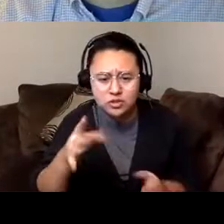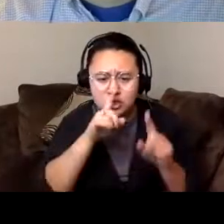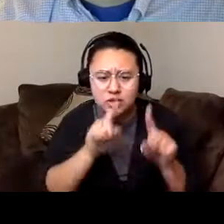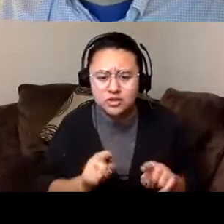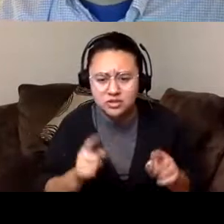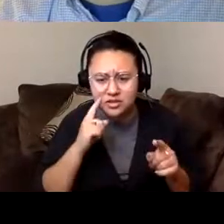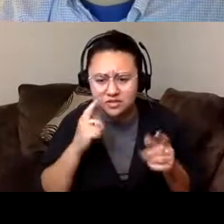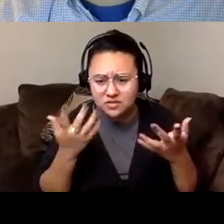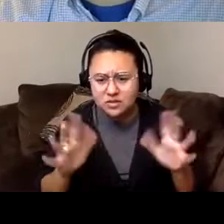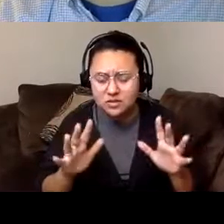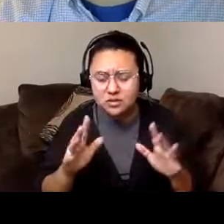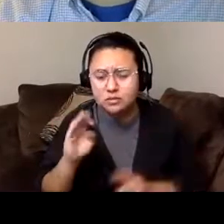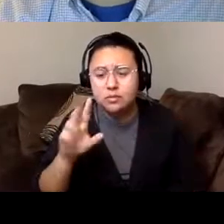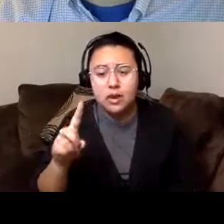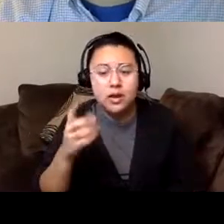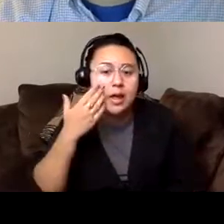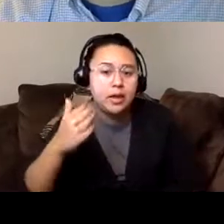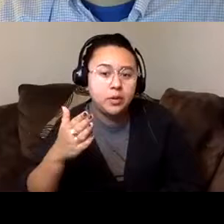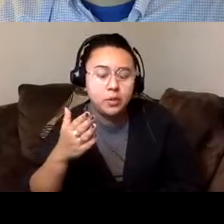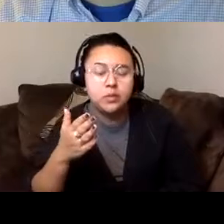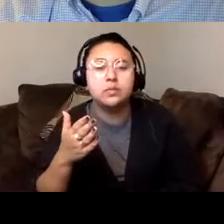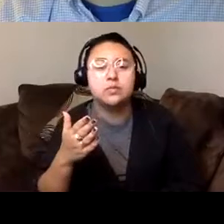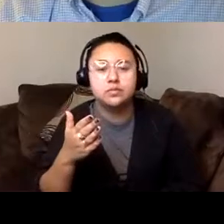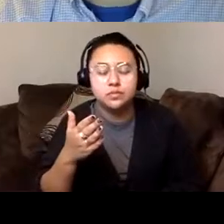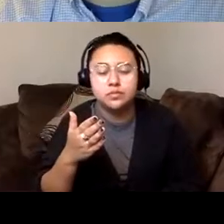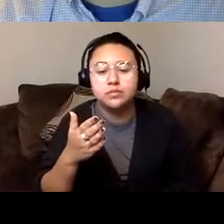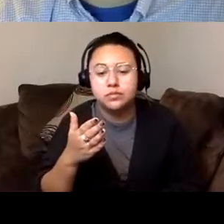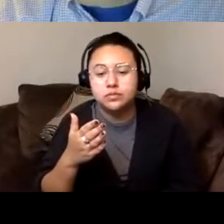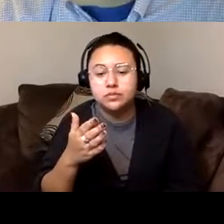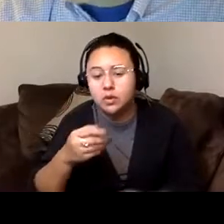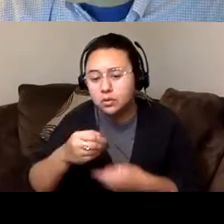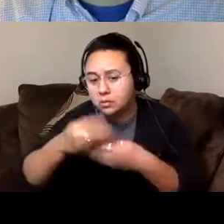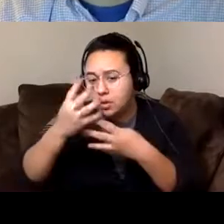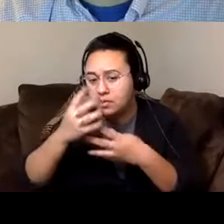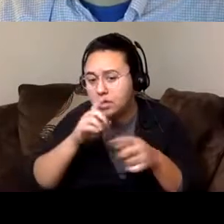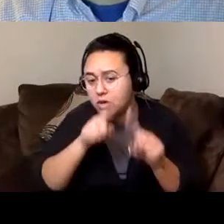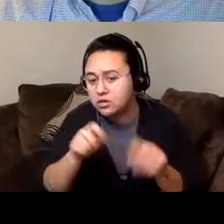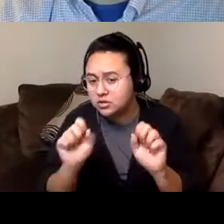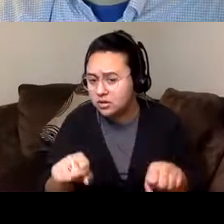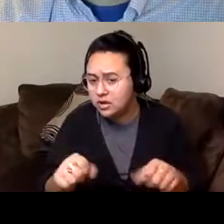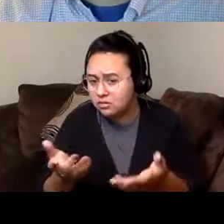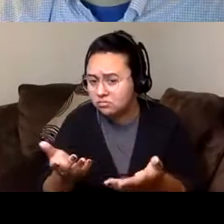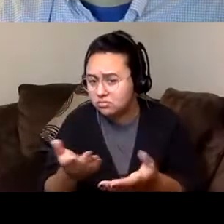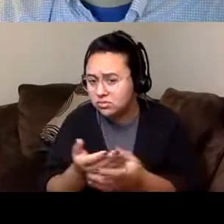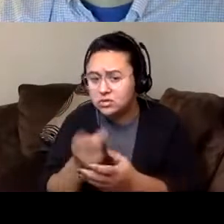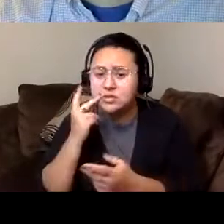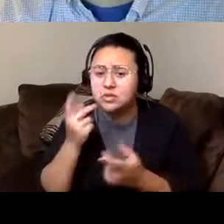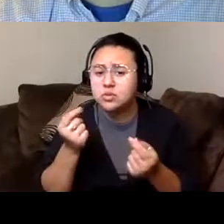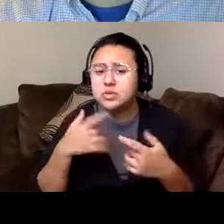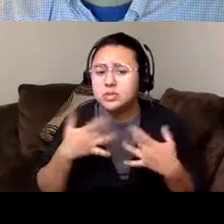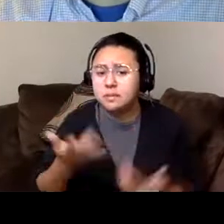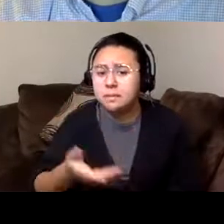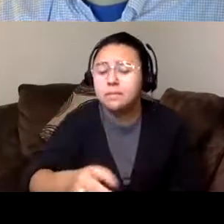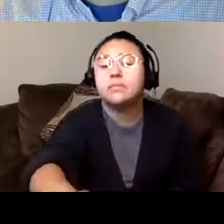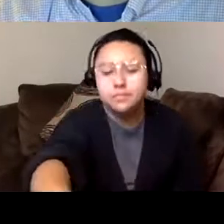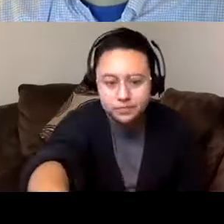And Brad, I don't know if those, you can pop up the answers or just to see where we are.